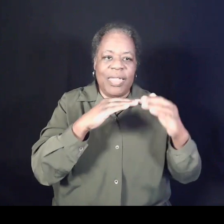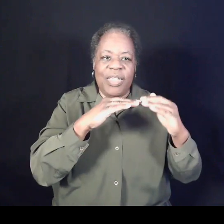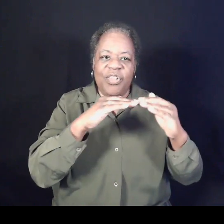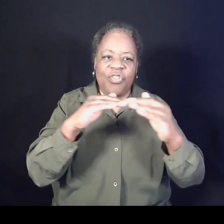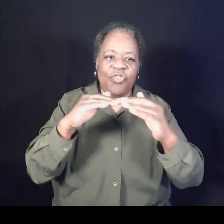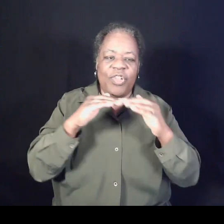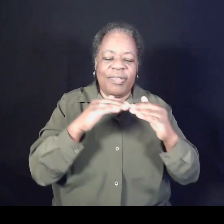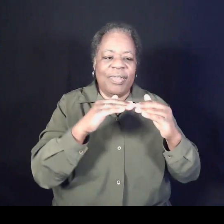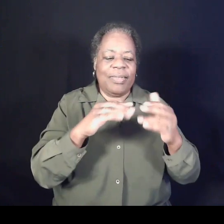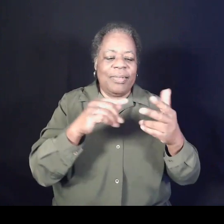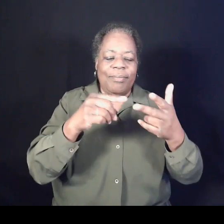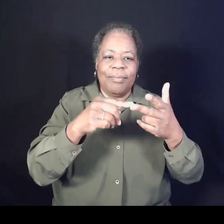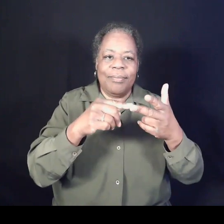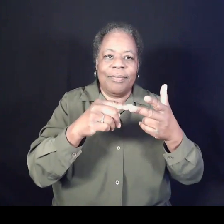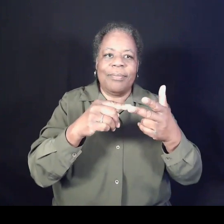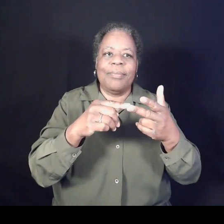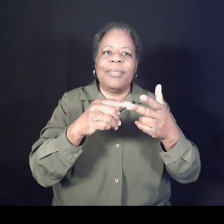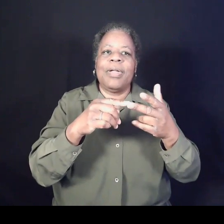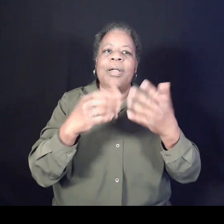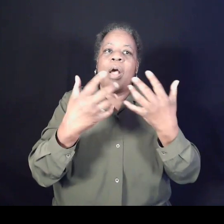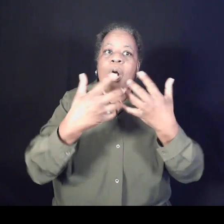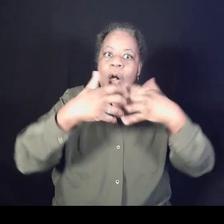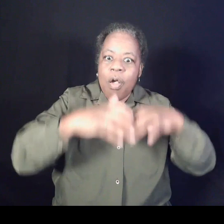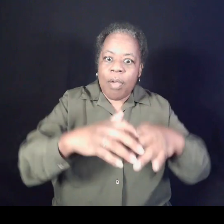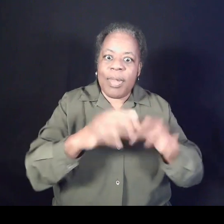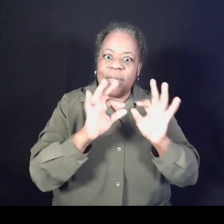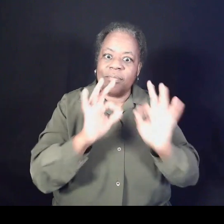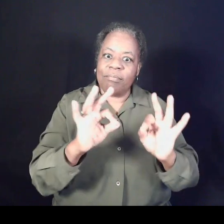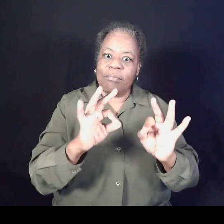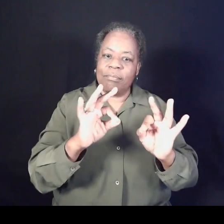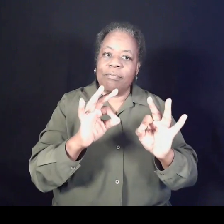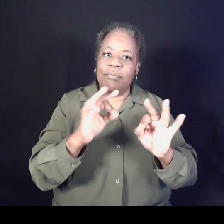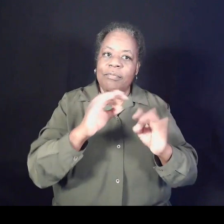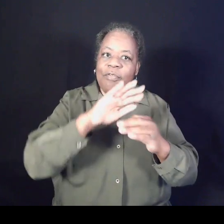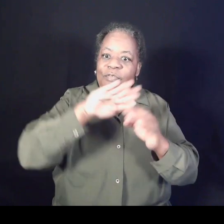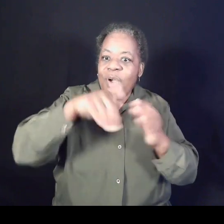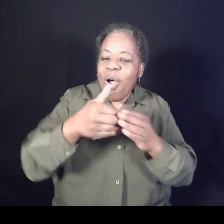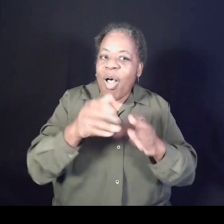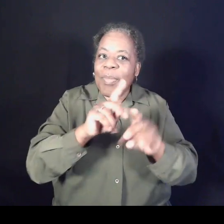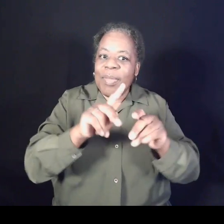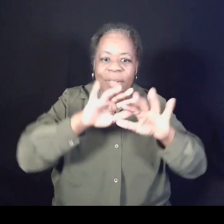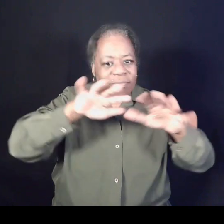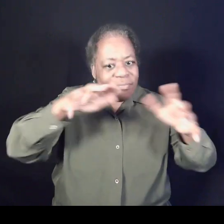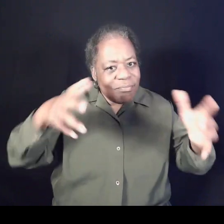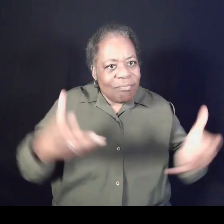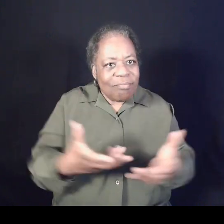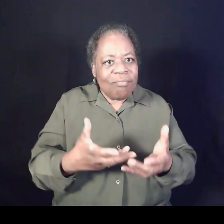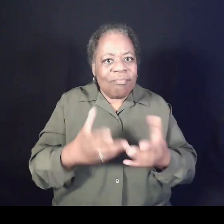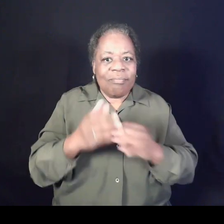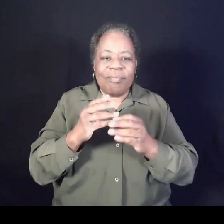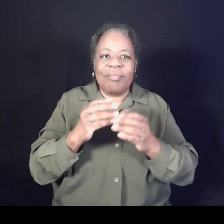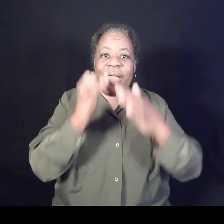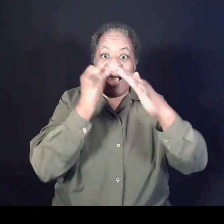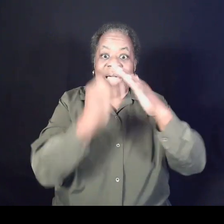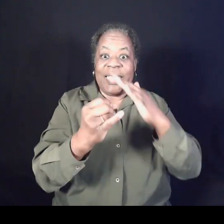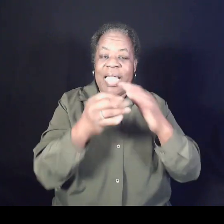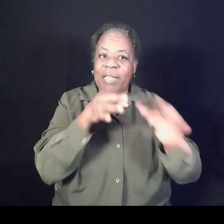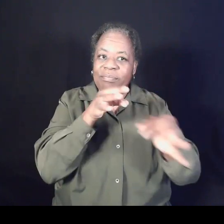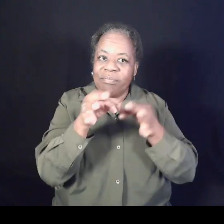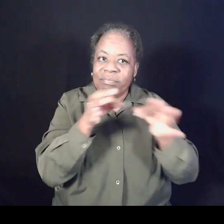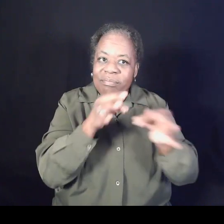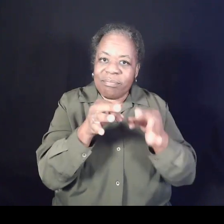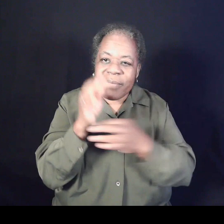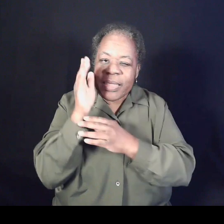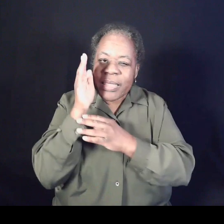for all people everywhere. And someday, Isaiah says, there will be peace on